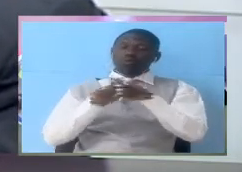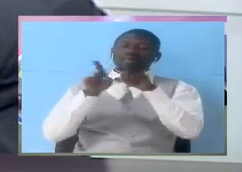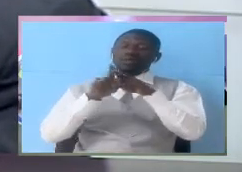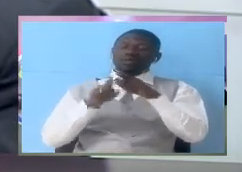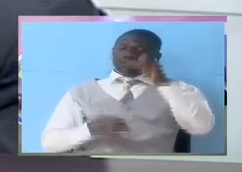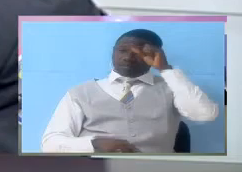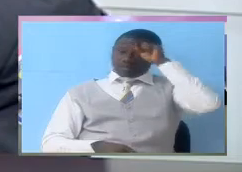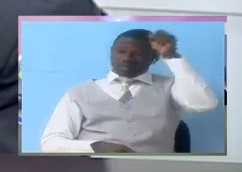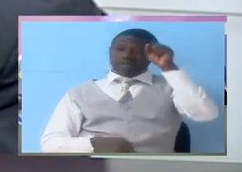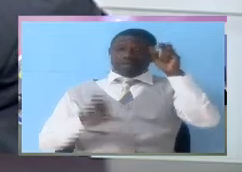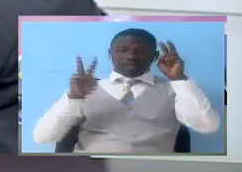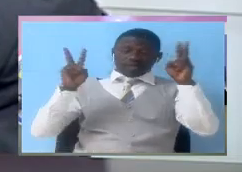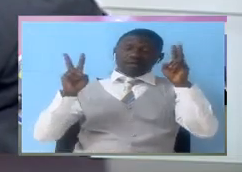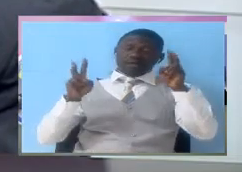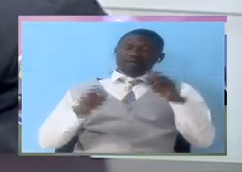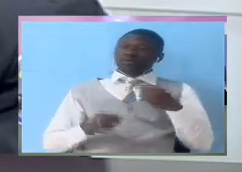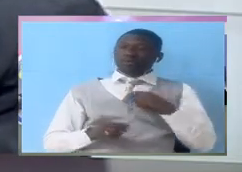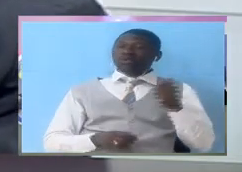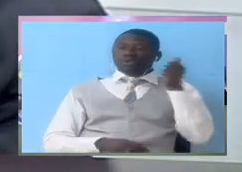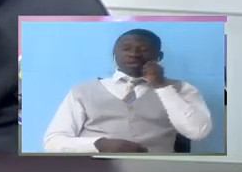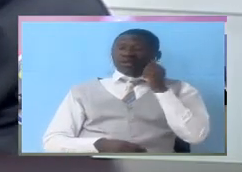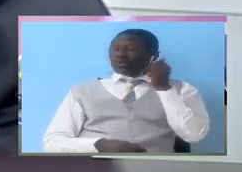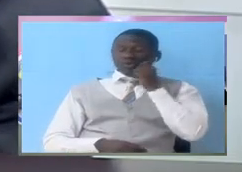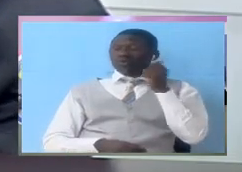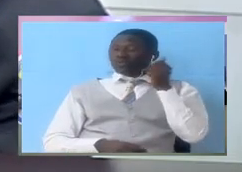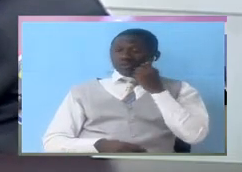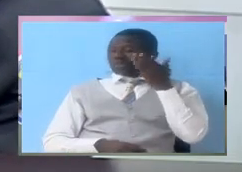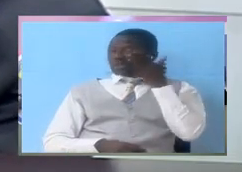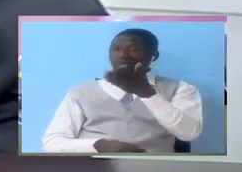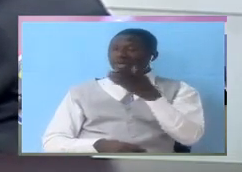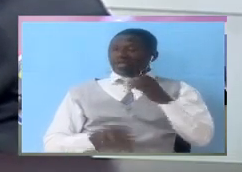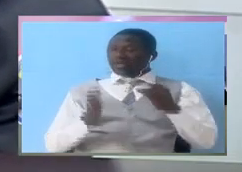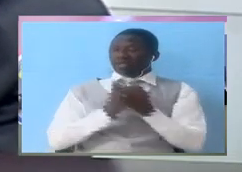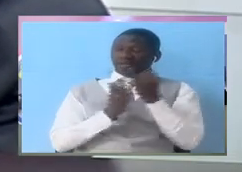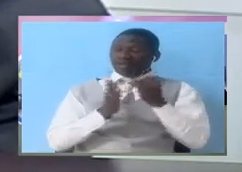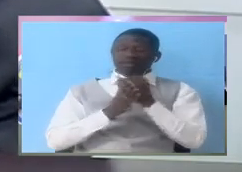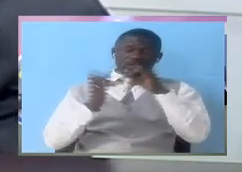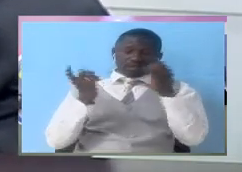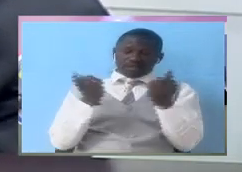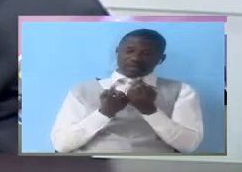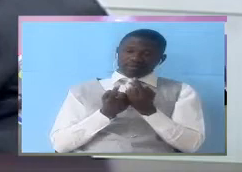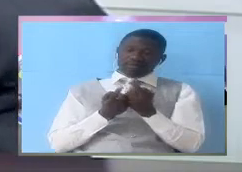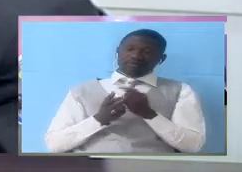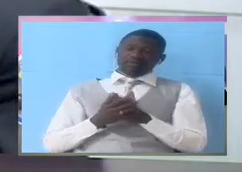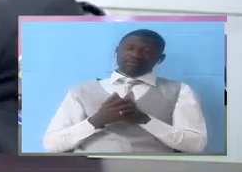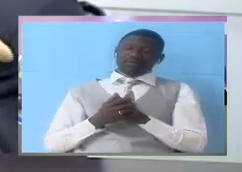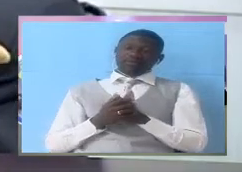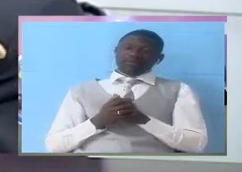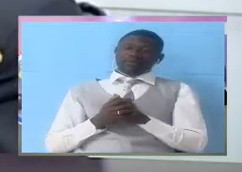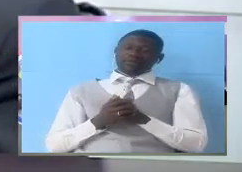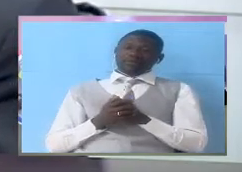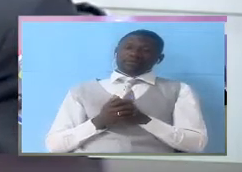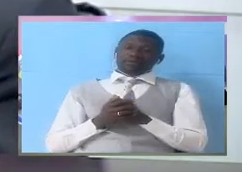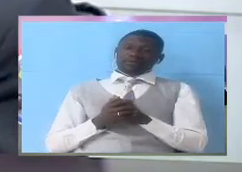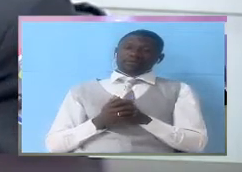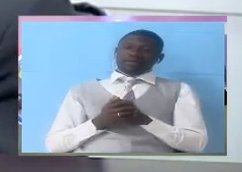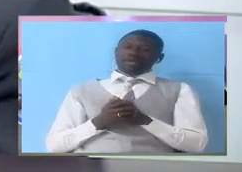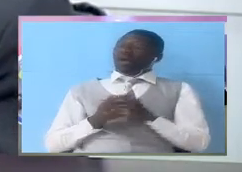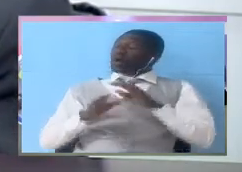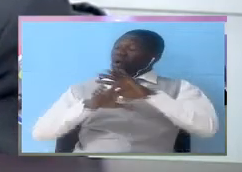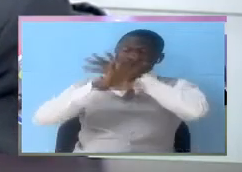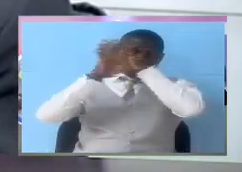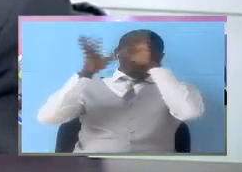Lang Tombong was always present there. Li joge ci panel bi di dem state house ak li joge state house di ñew ci panel bi ci mom la daan jaar.